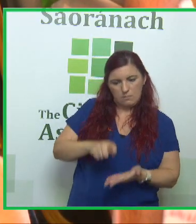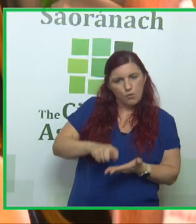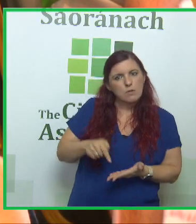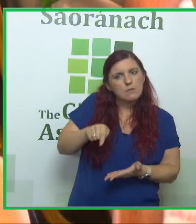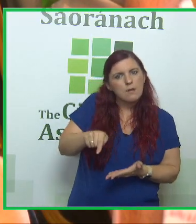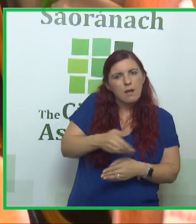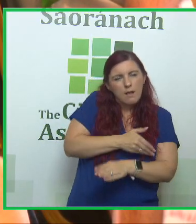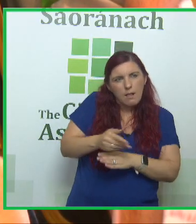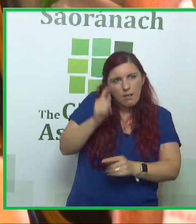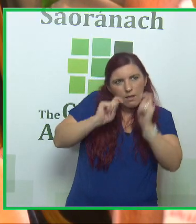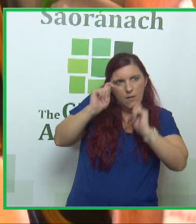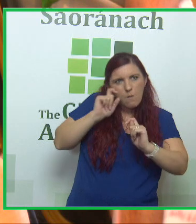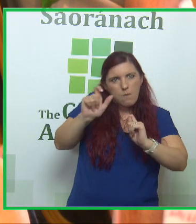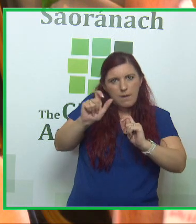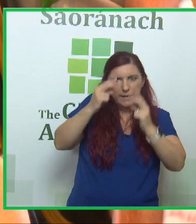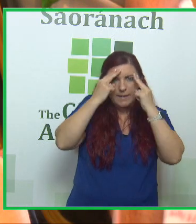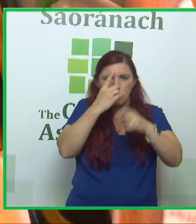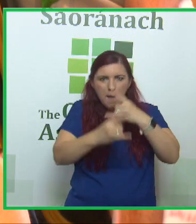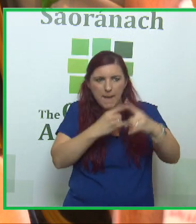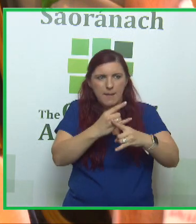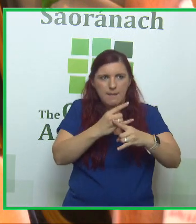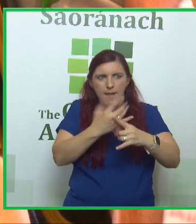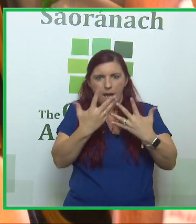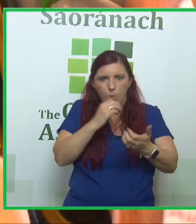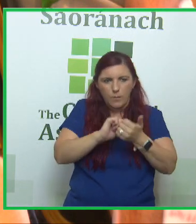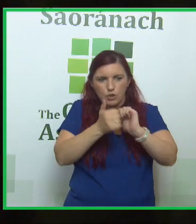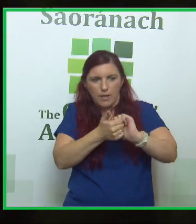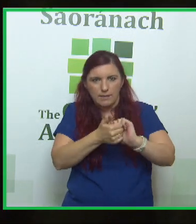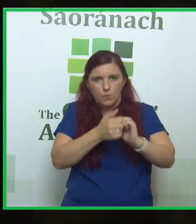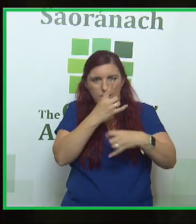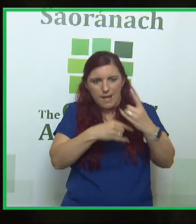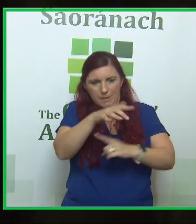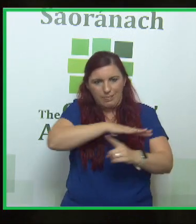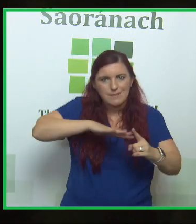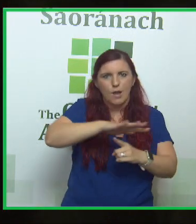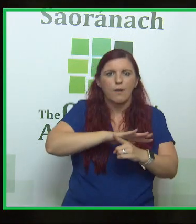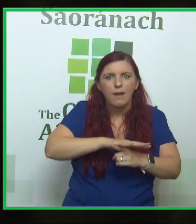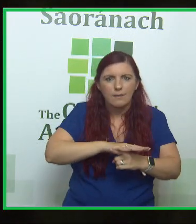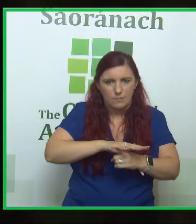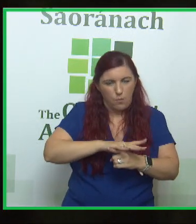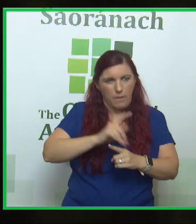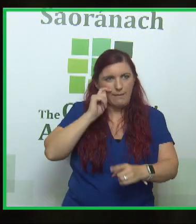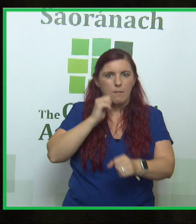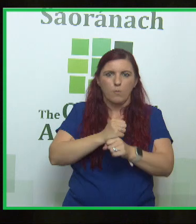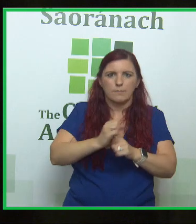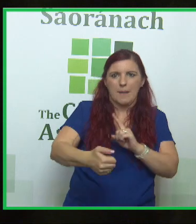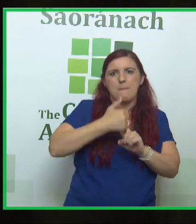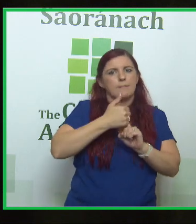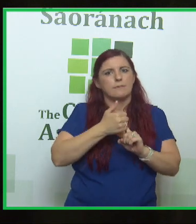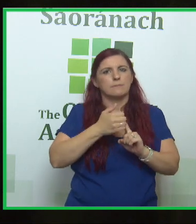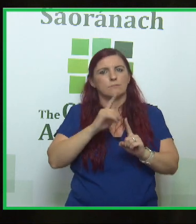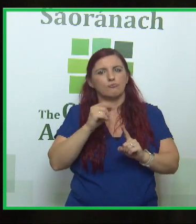start planning what needs to happen in this area that we can really make a difference in terms of reducing, the harm caused by drugs. So,